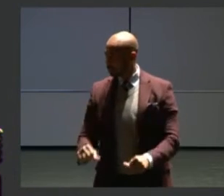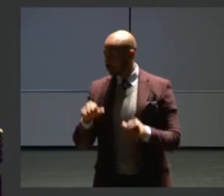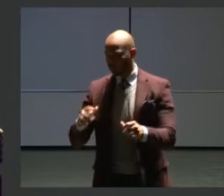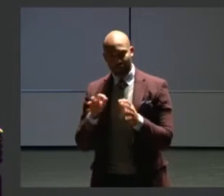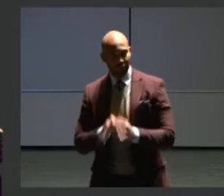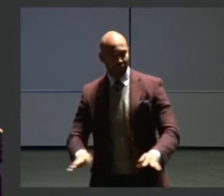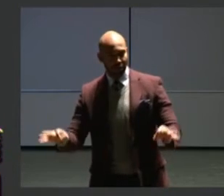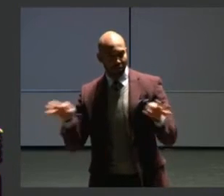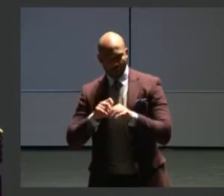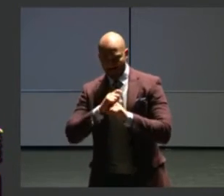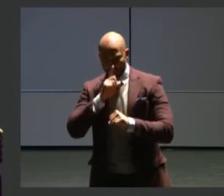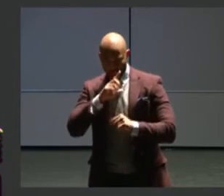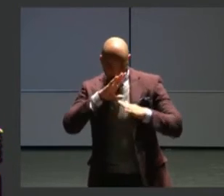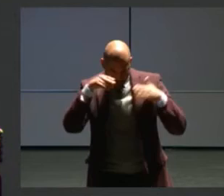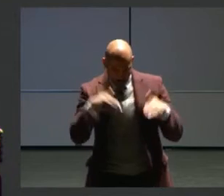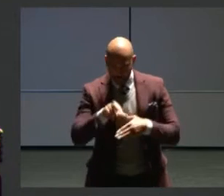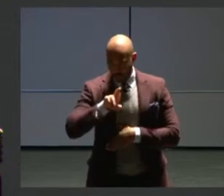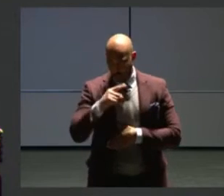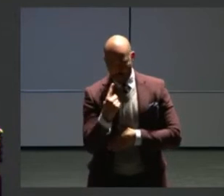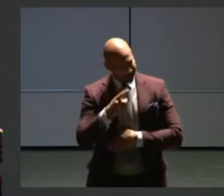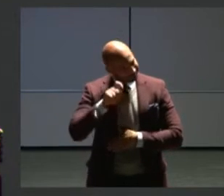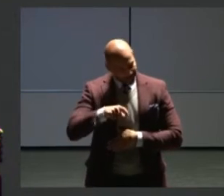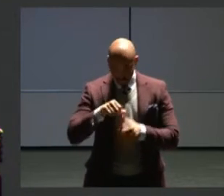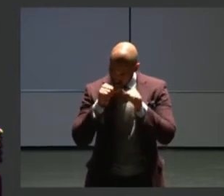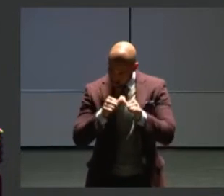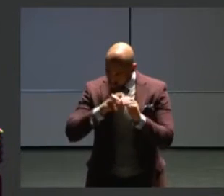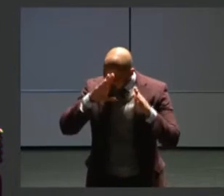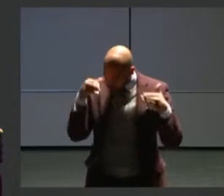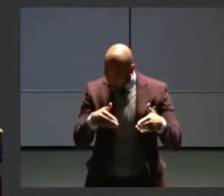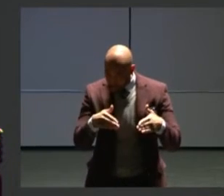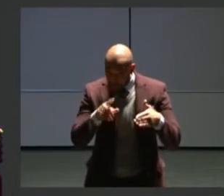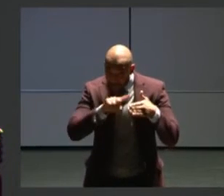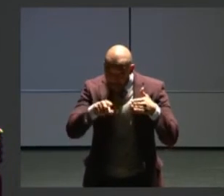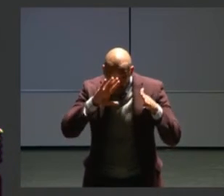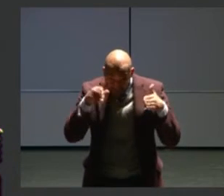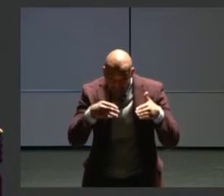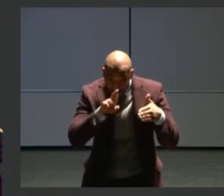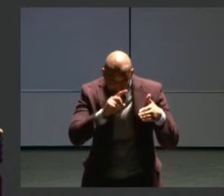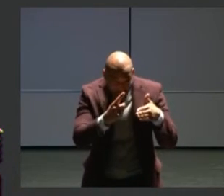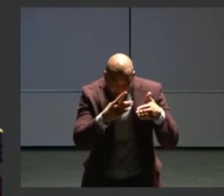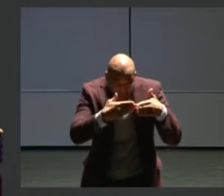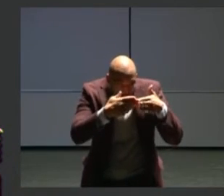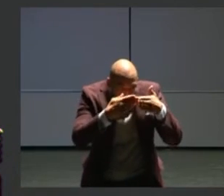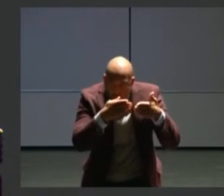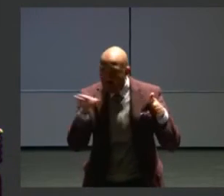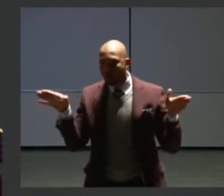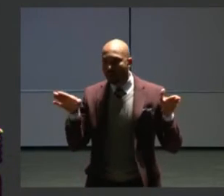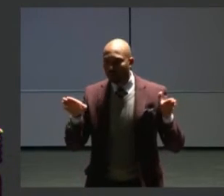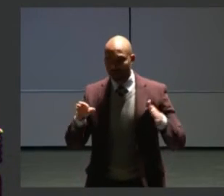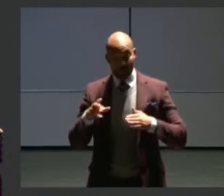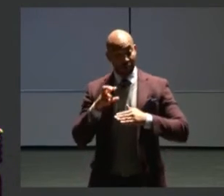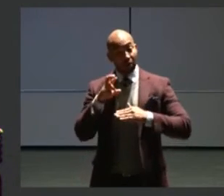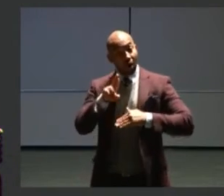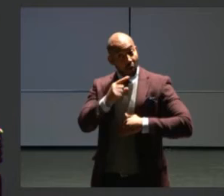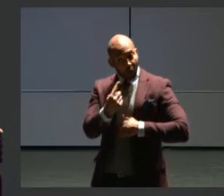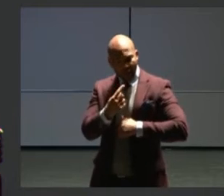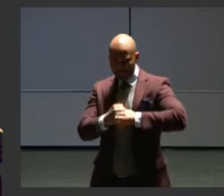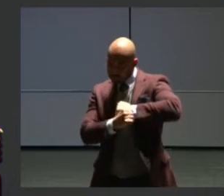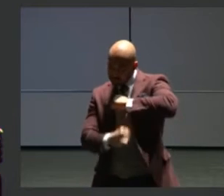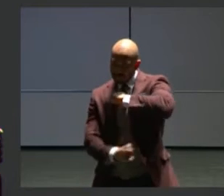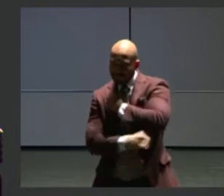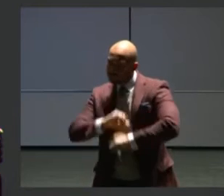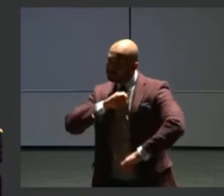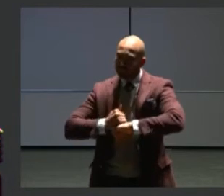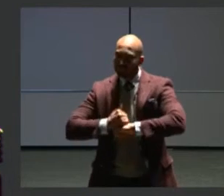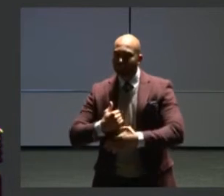its centrality and focus. But I want to broaden the picture a little bit. R1 is foundational to what enables this campus